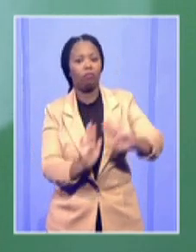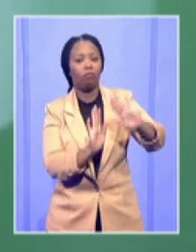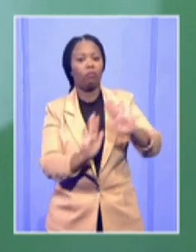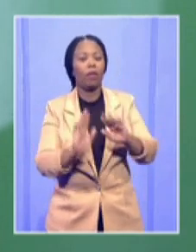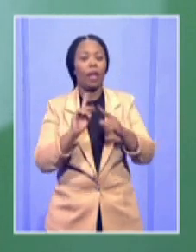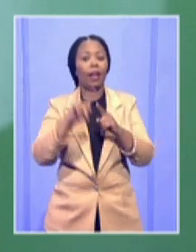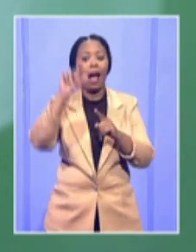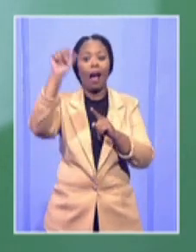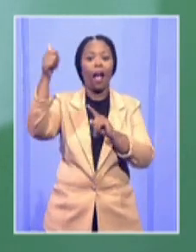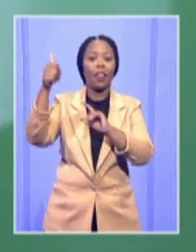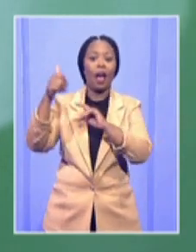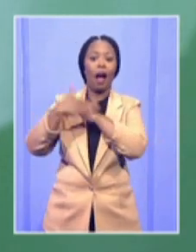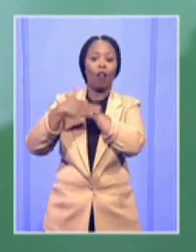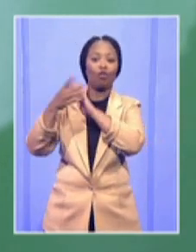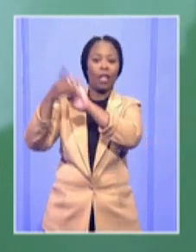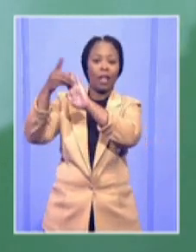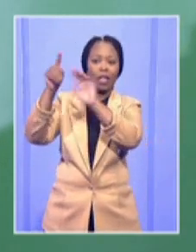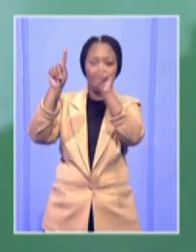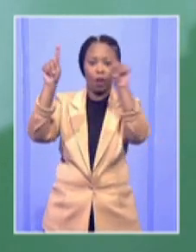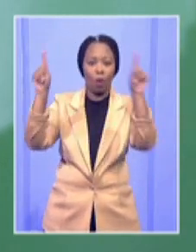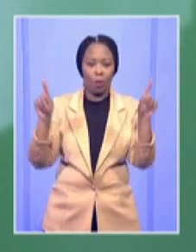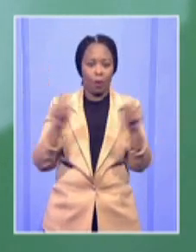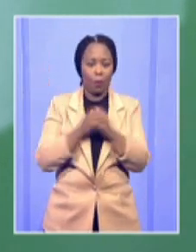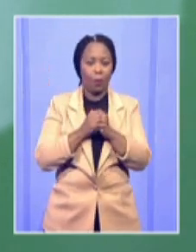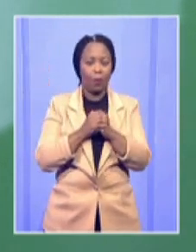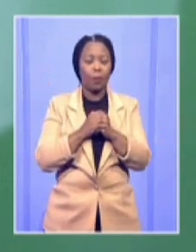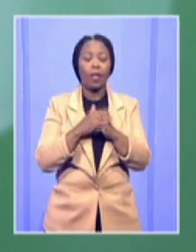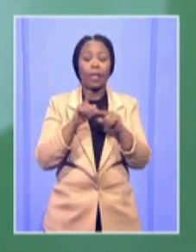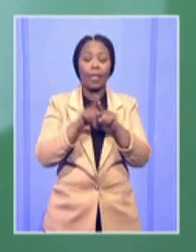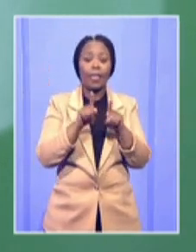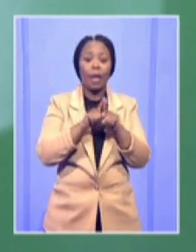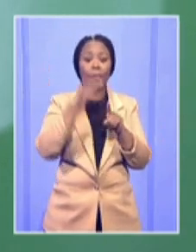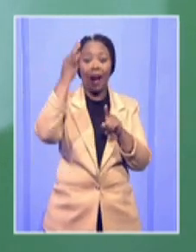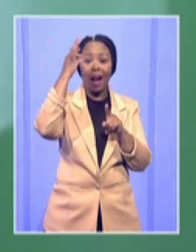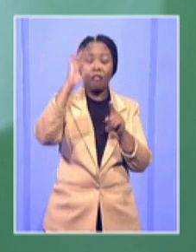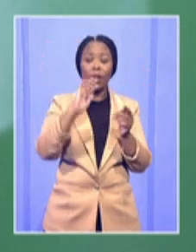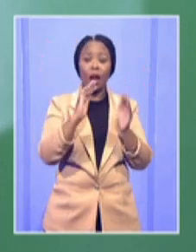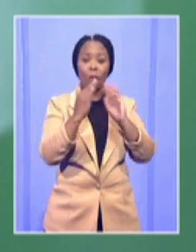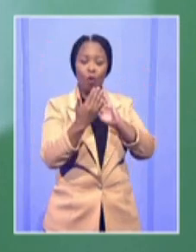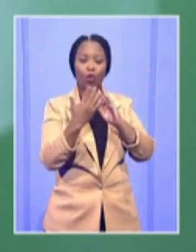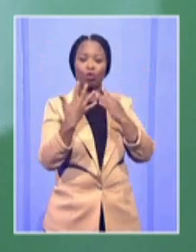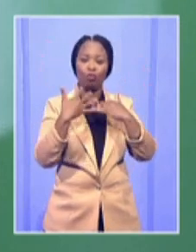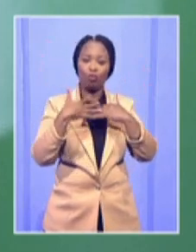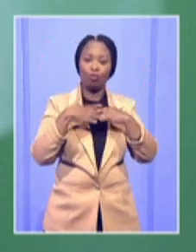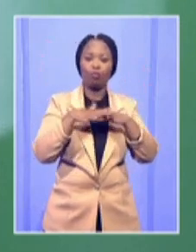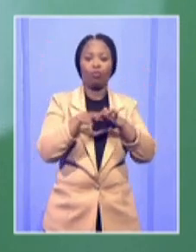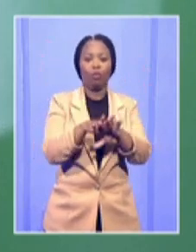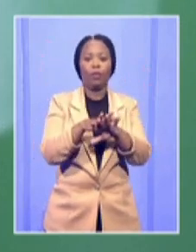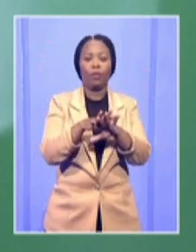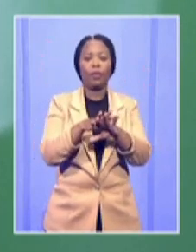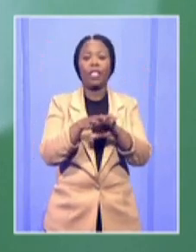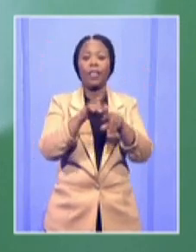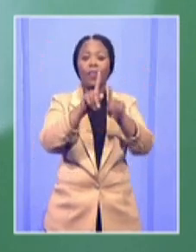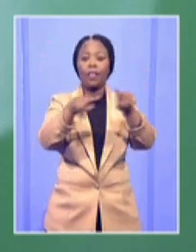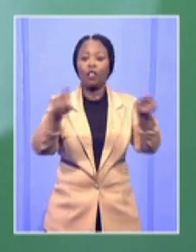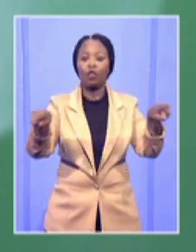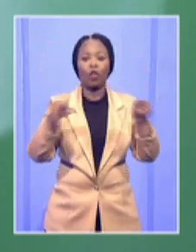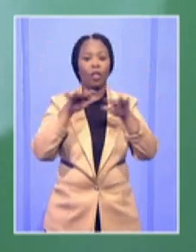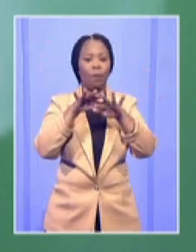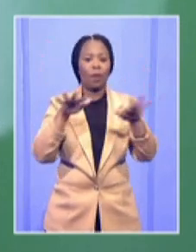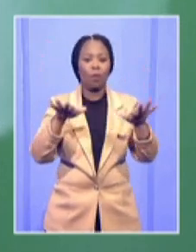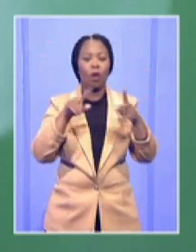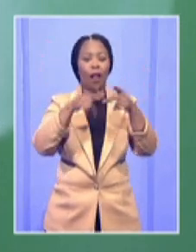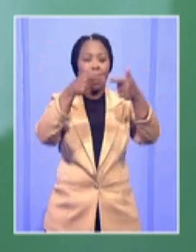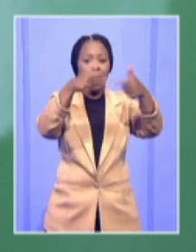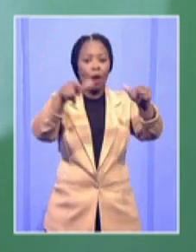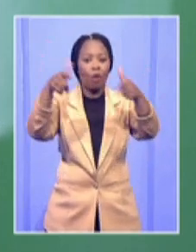countries. The government communications approach has been inclusive, reaching different population groups in different